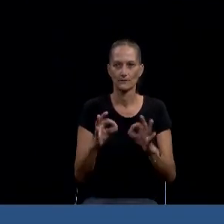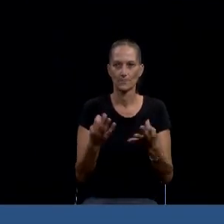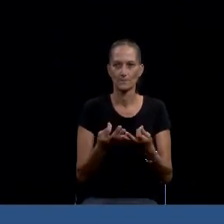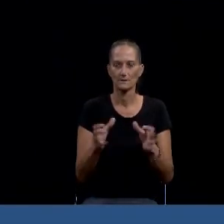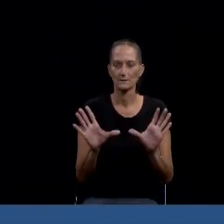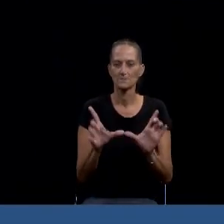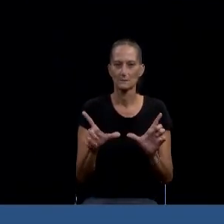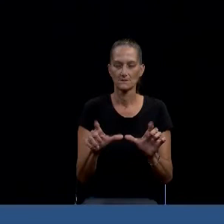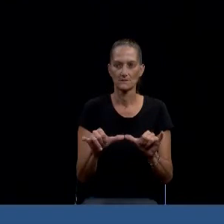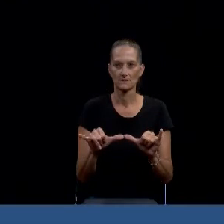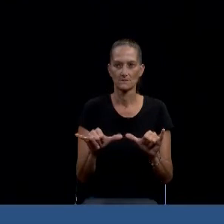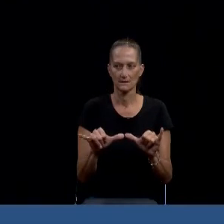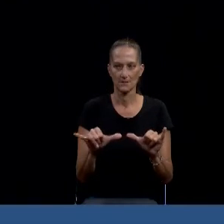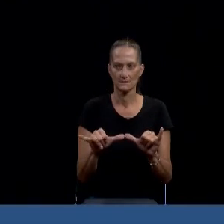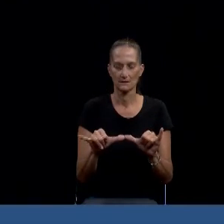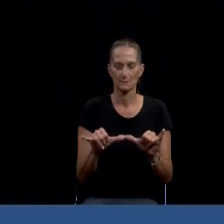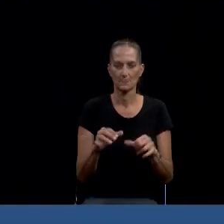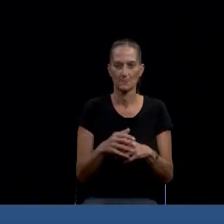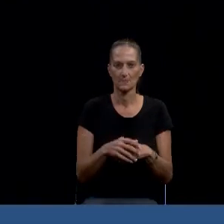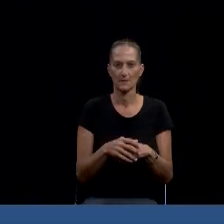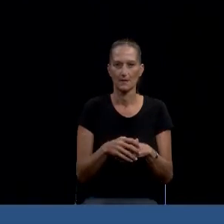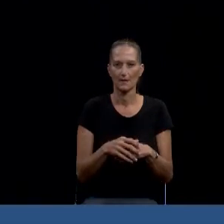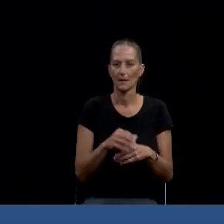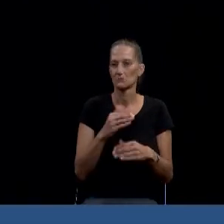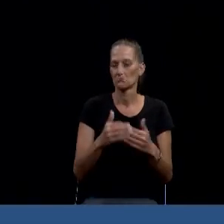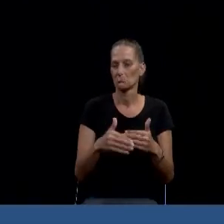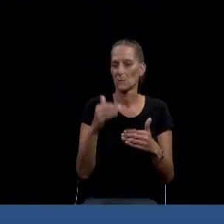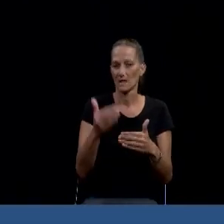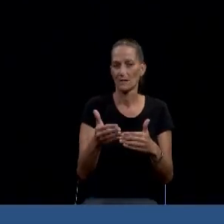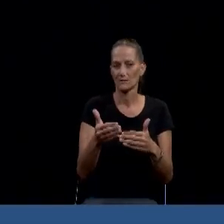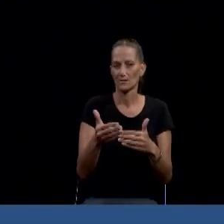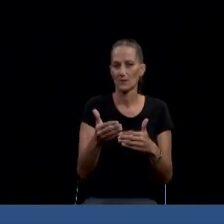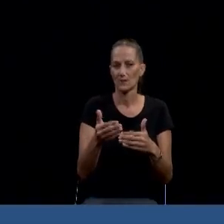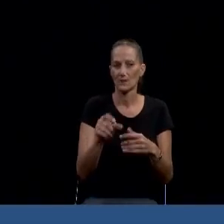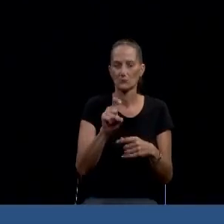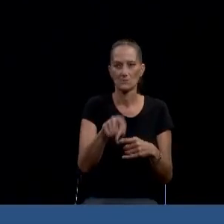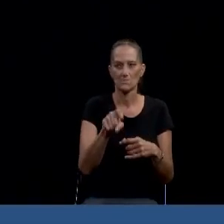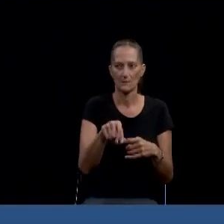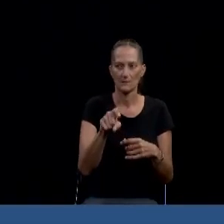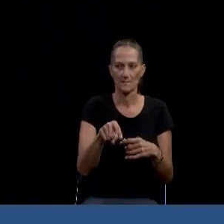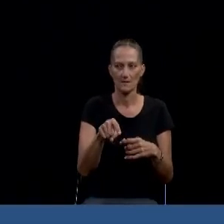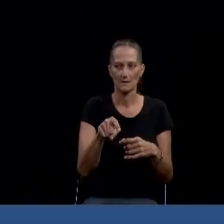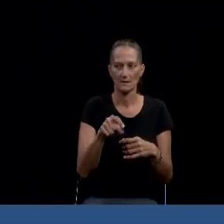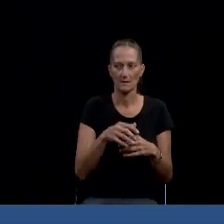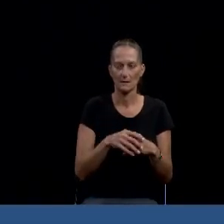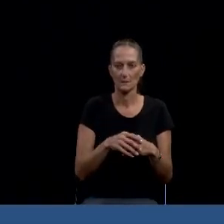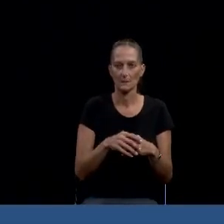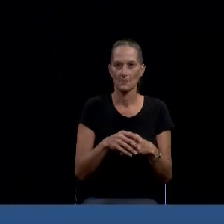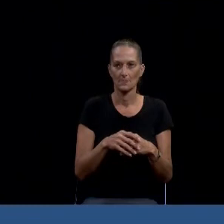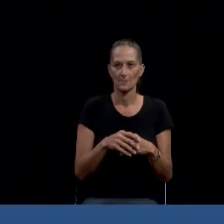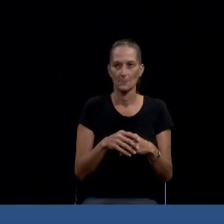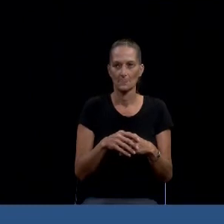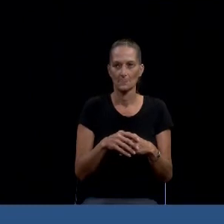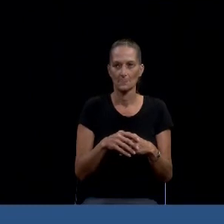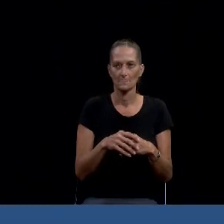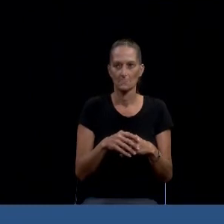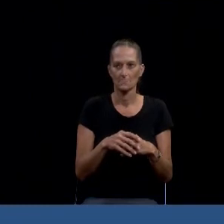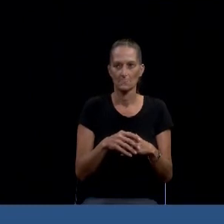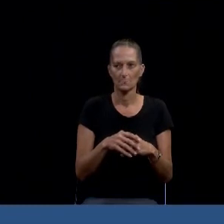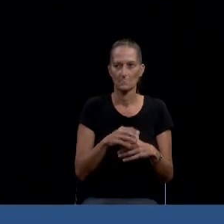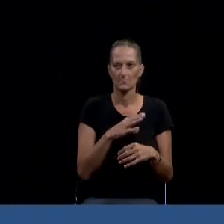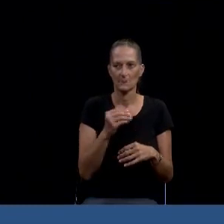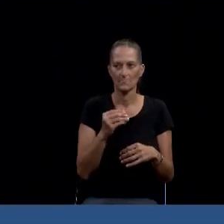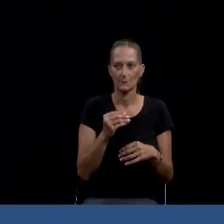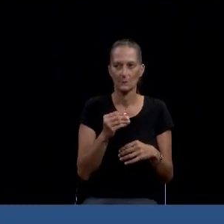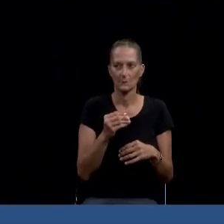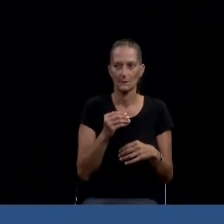So as they finish remodeling a handicapped unit, obviously, we'll look at the handicapped families,